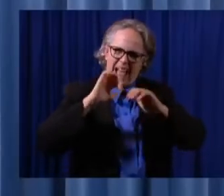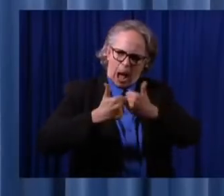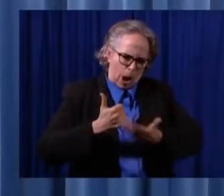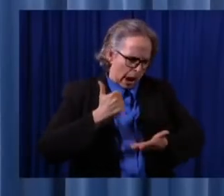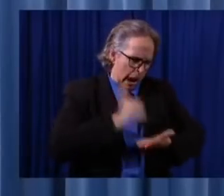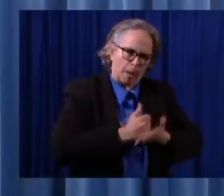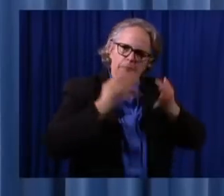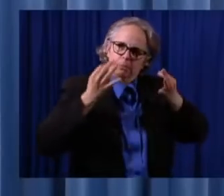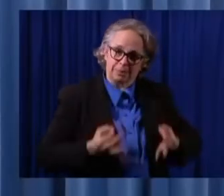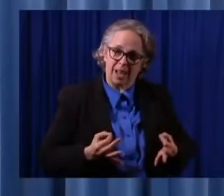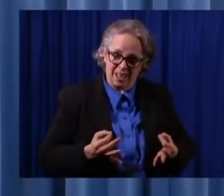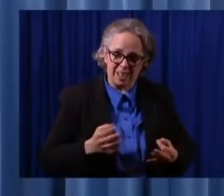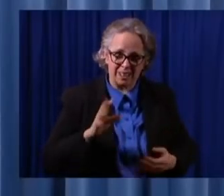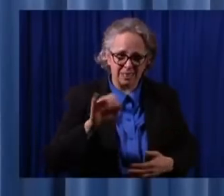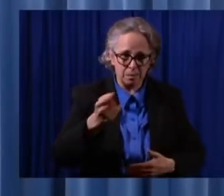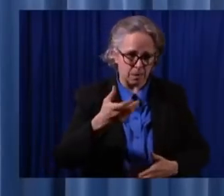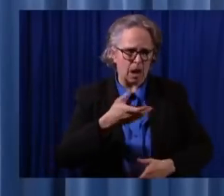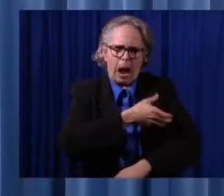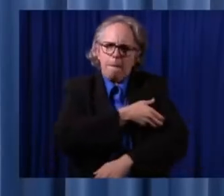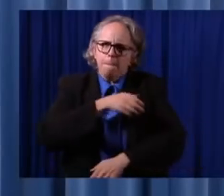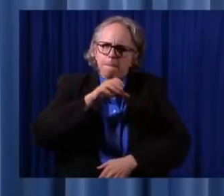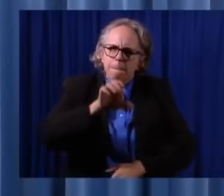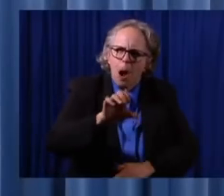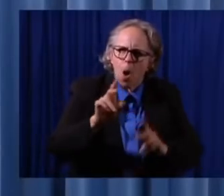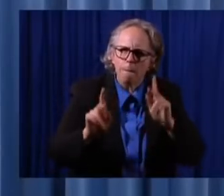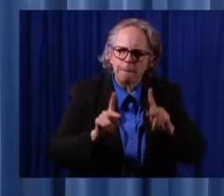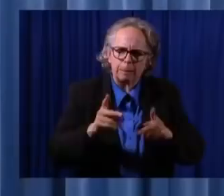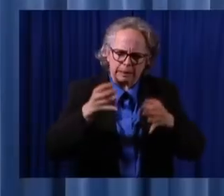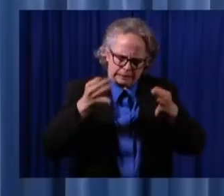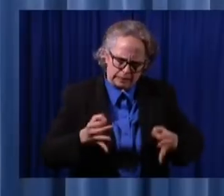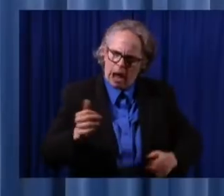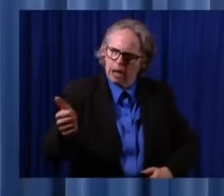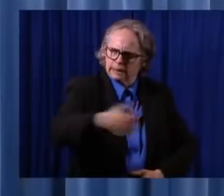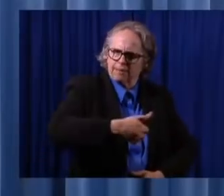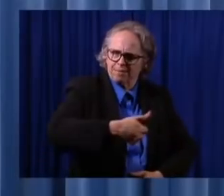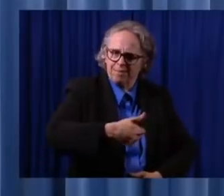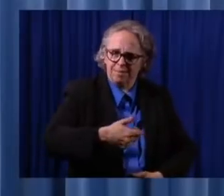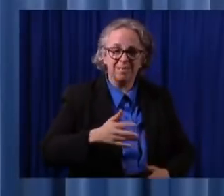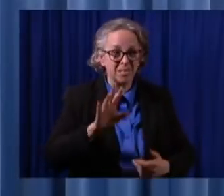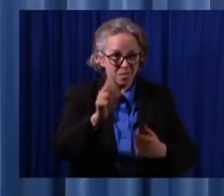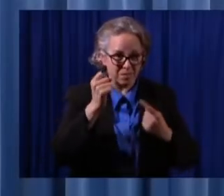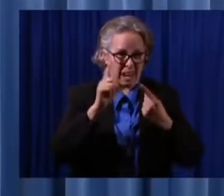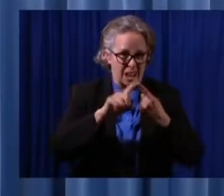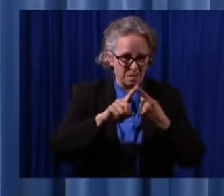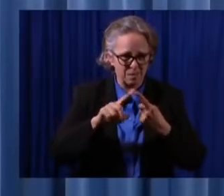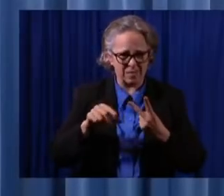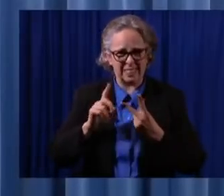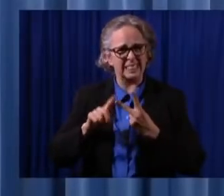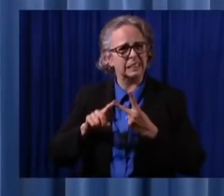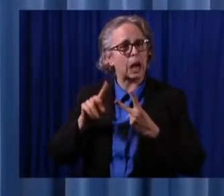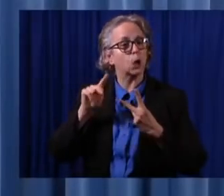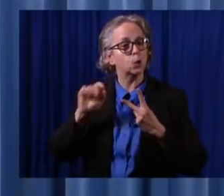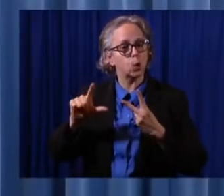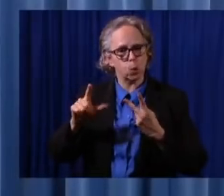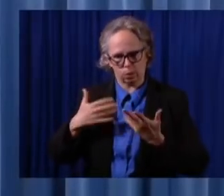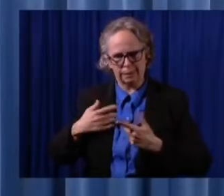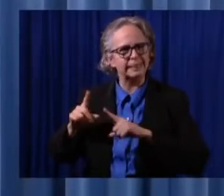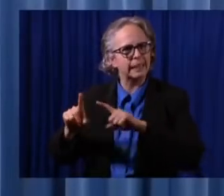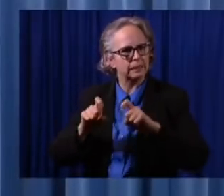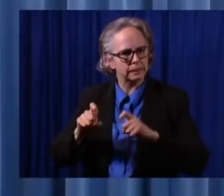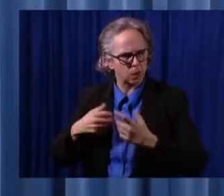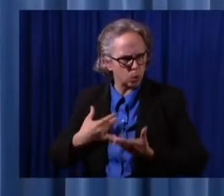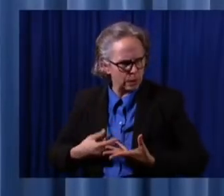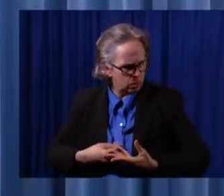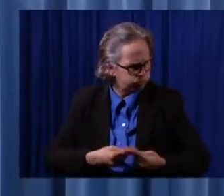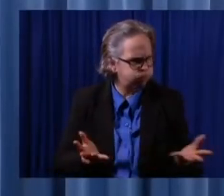their own judgments. So that's a significant tool. The second tool is the testing itself. We will now surge testing in there.